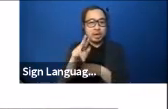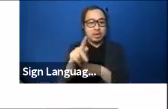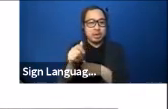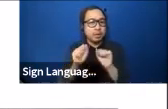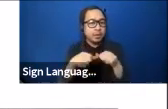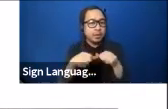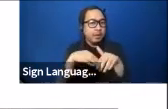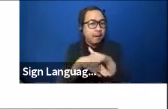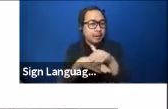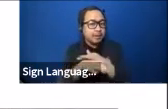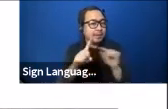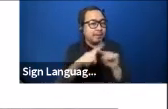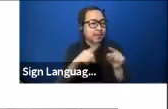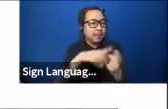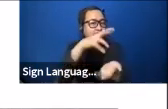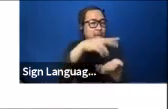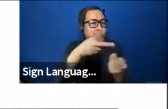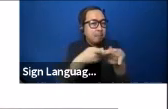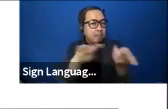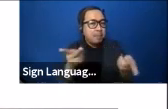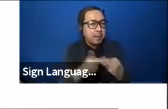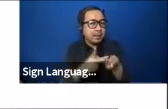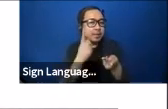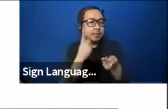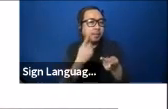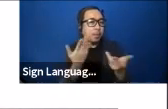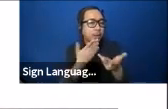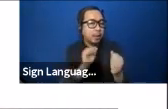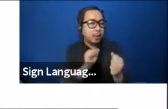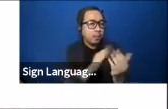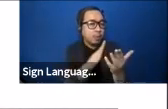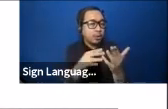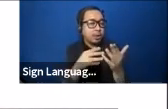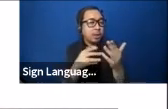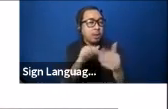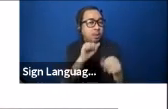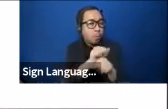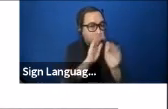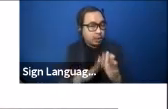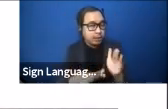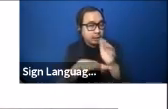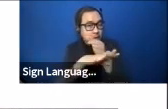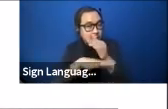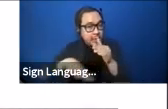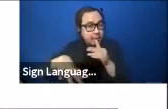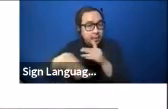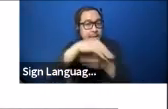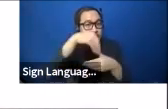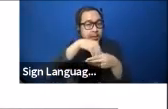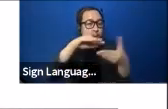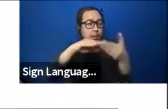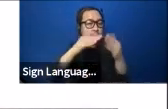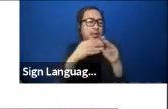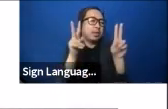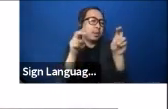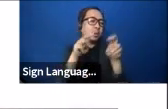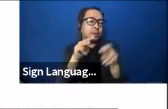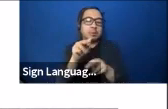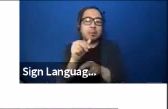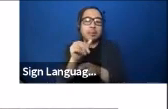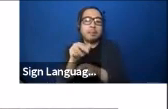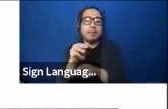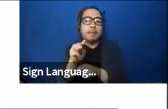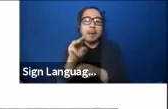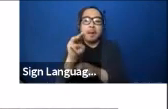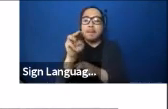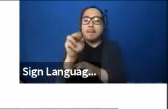as MAMI in the 5 districts in Jakarta. The Waria organization informed the MAMI about this project and asked